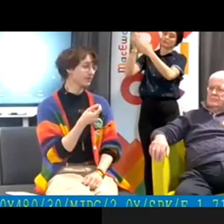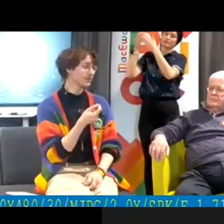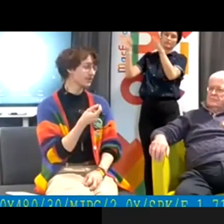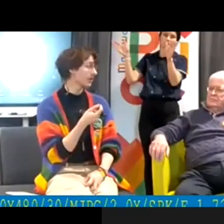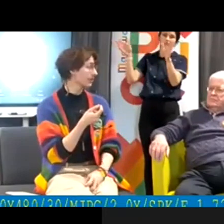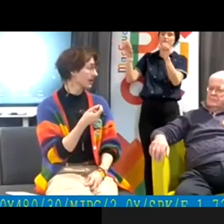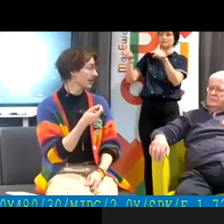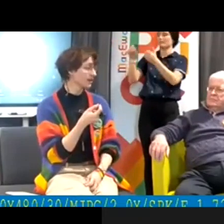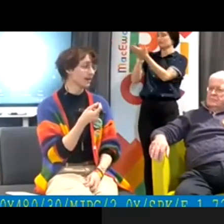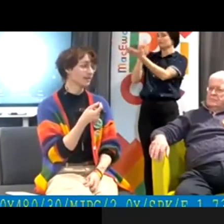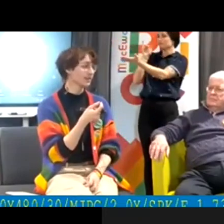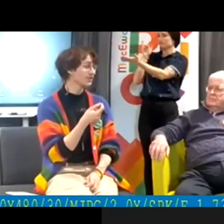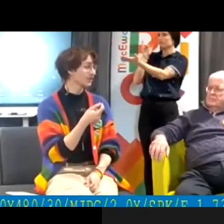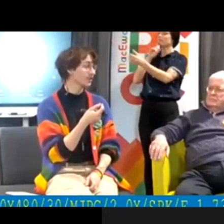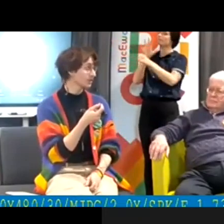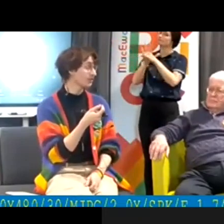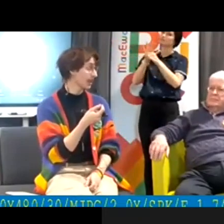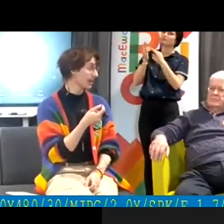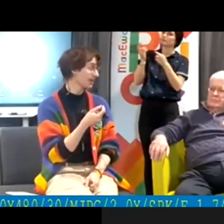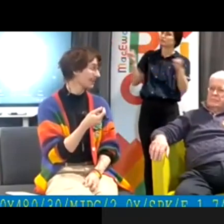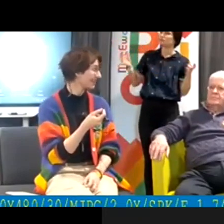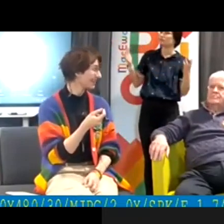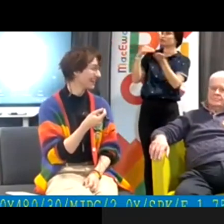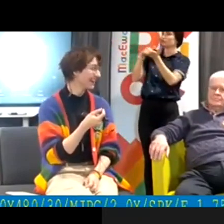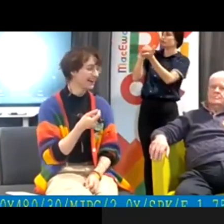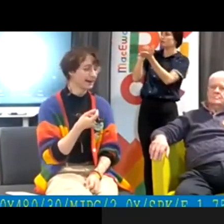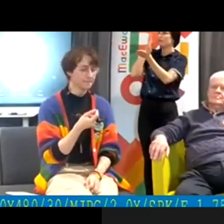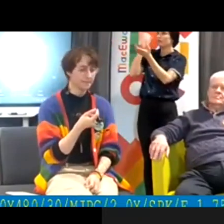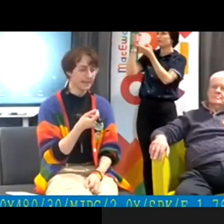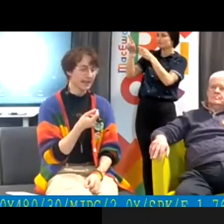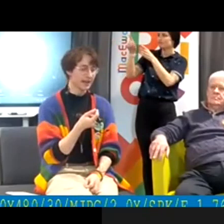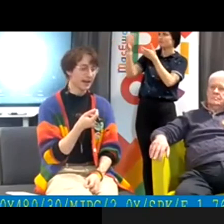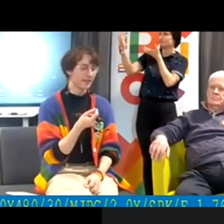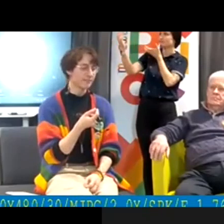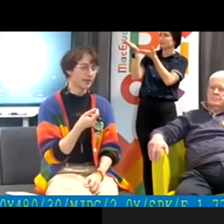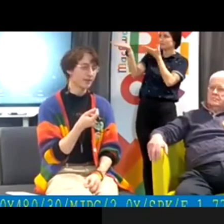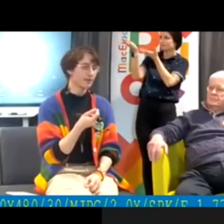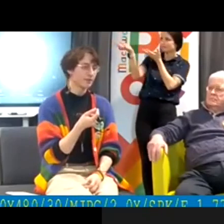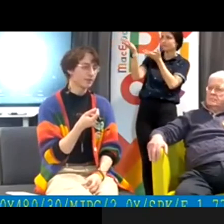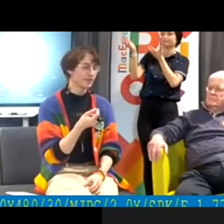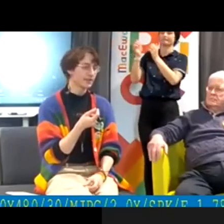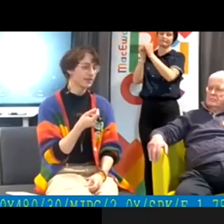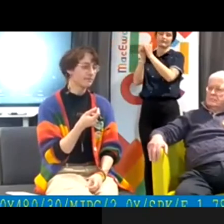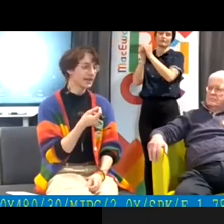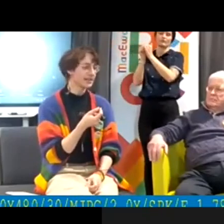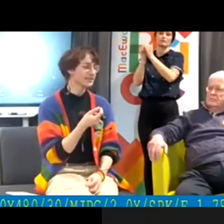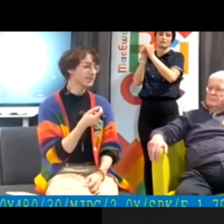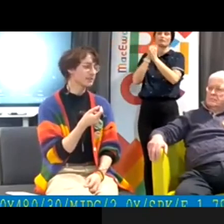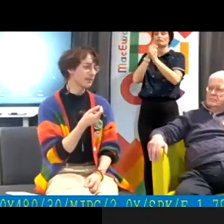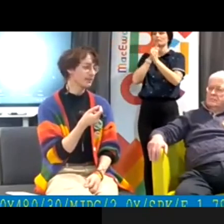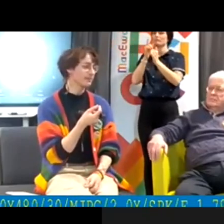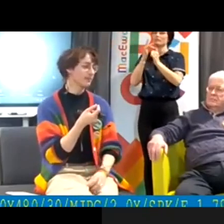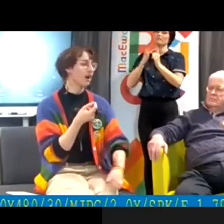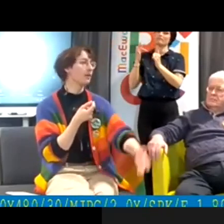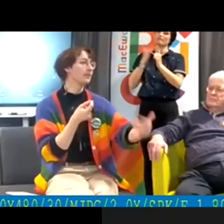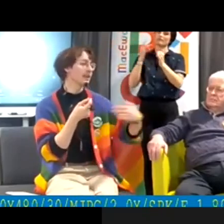affirming resources, clothing, a doctor that's actually going to treat you right. And I've been really blessed to